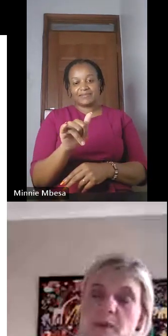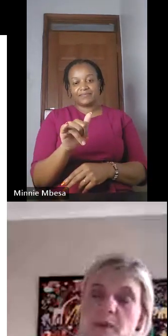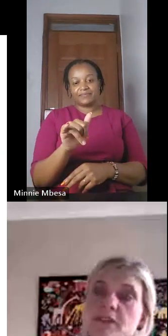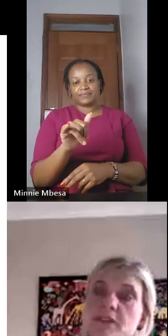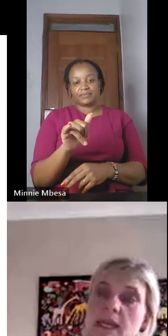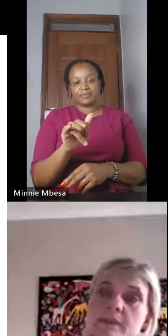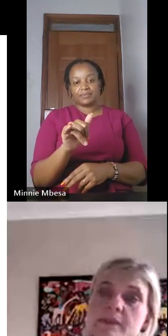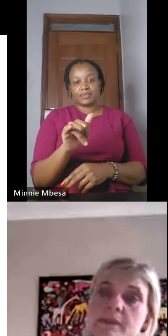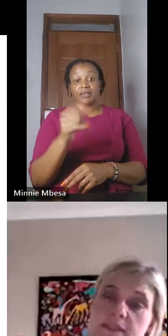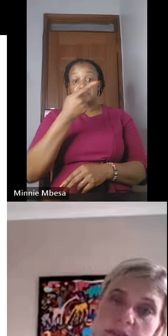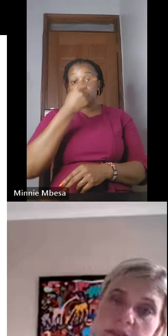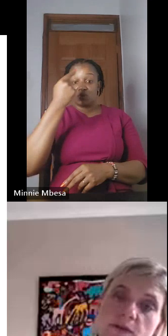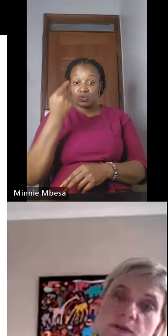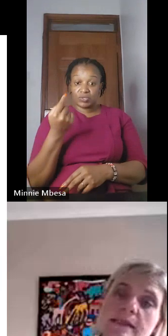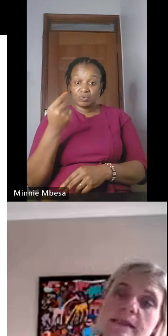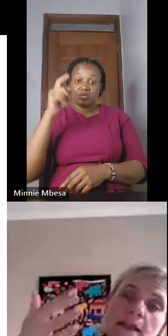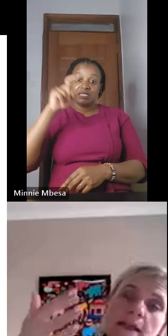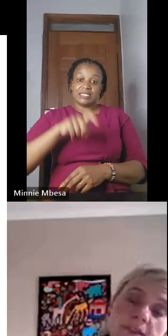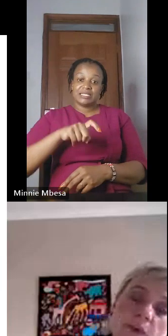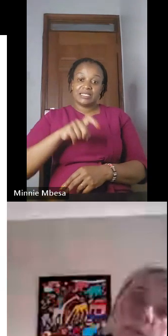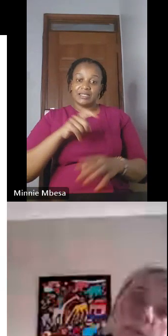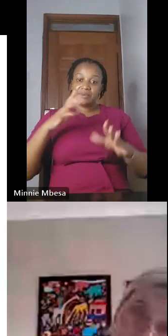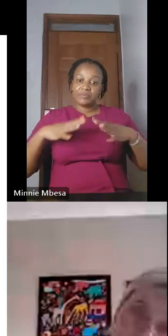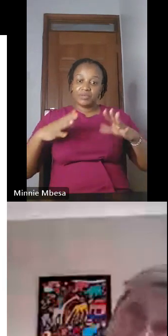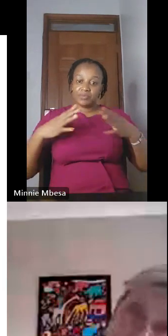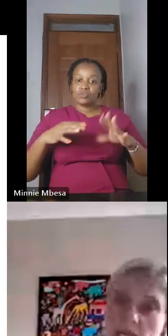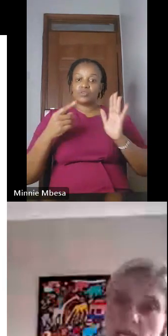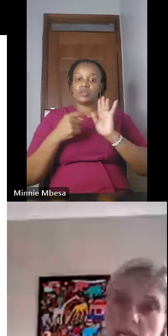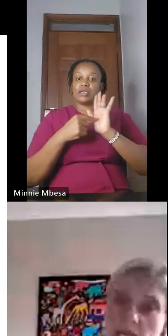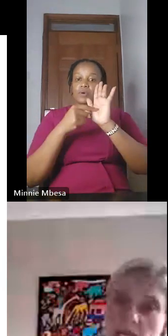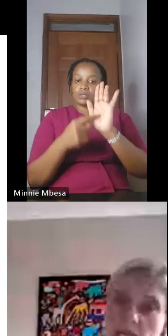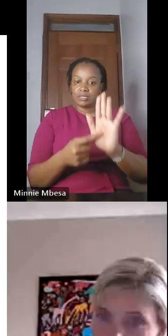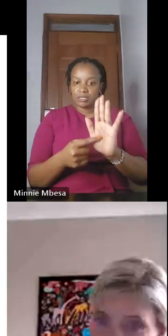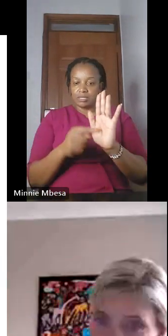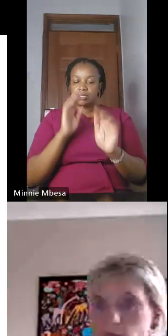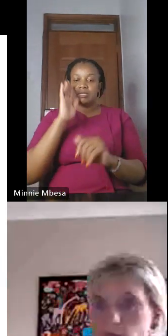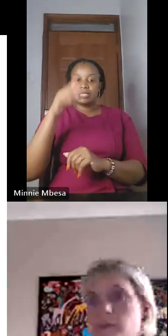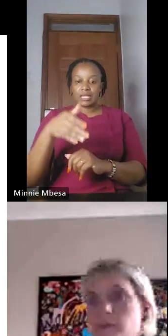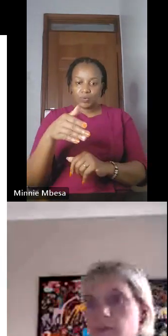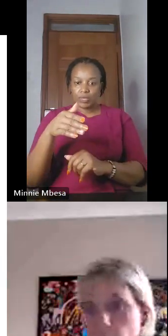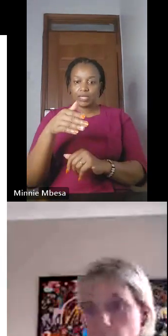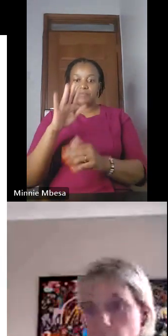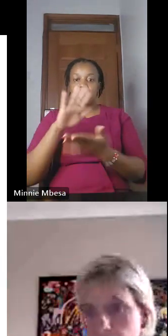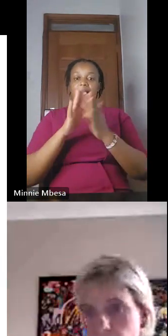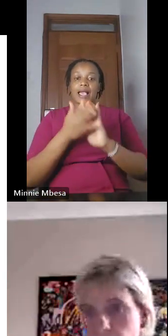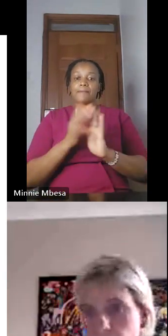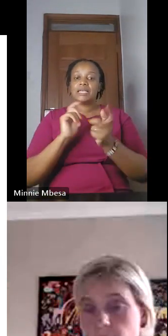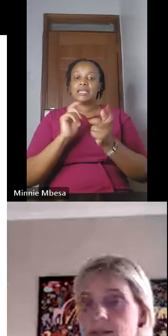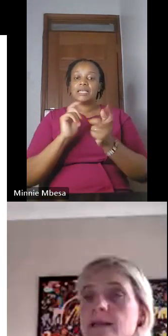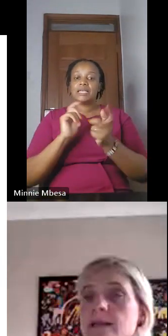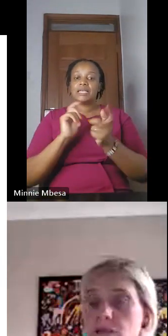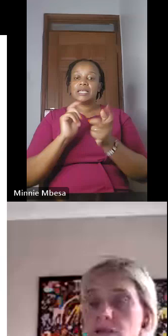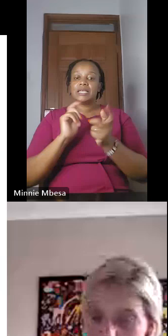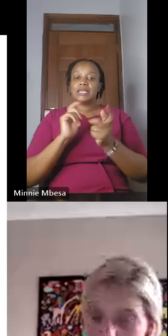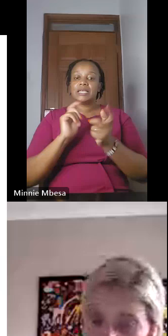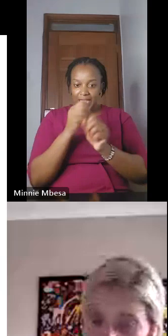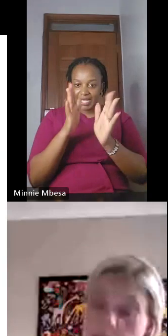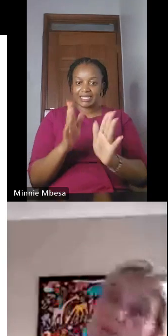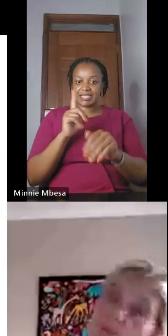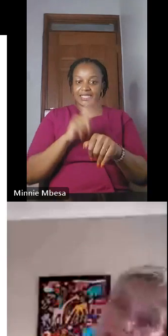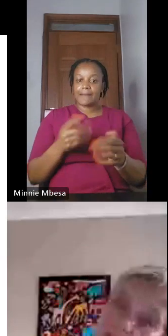because we want people to be able to demonstrate that they will be change agents when they return to their home country, right?